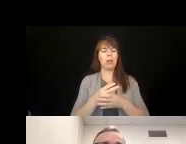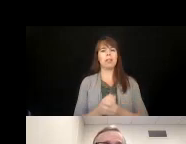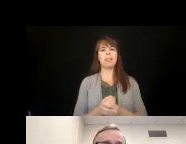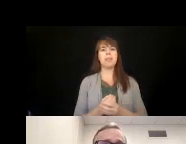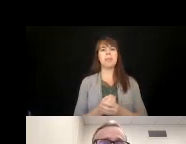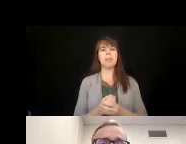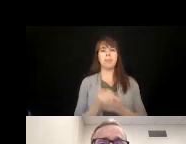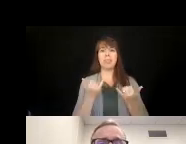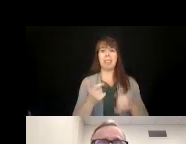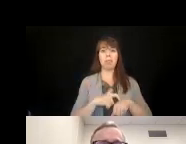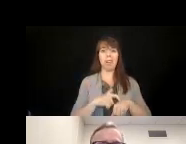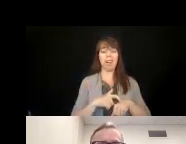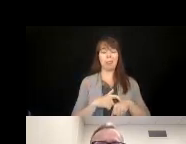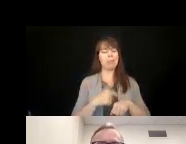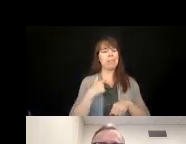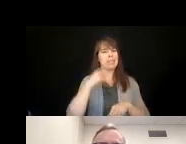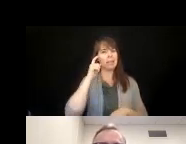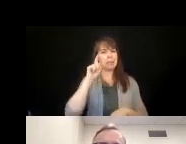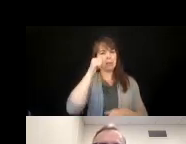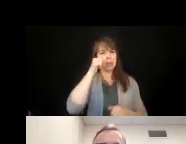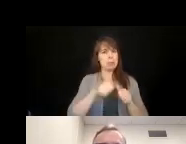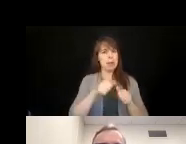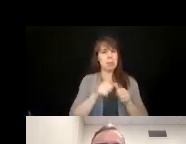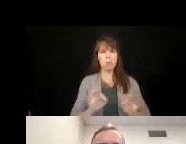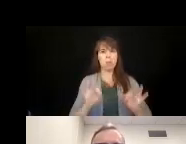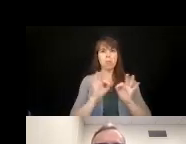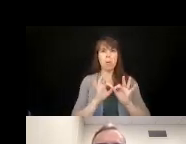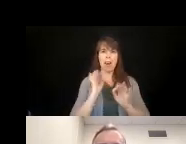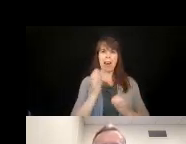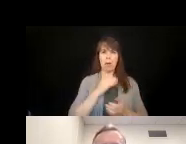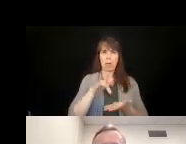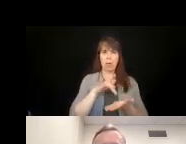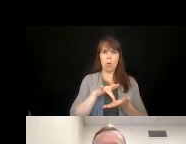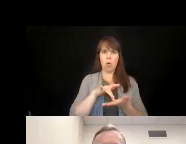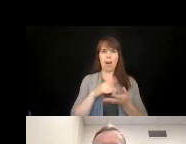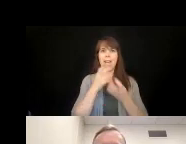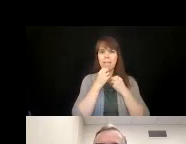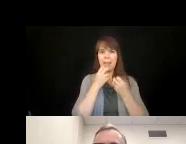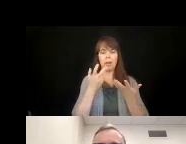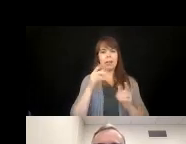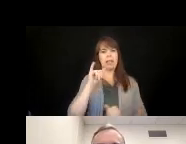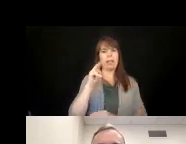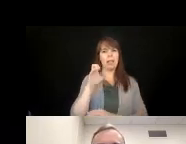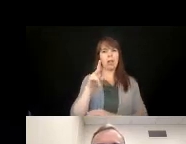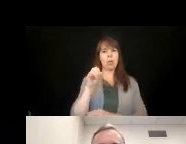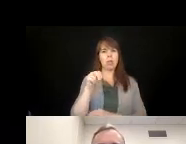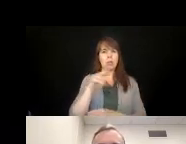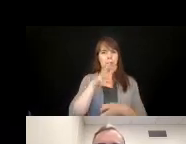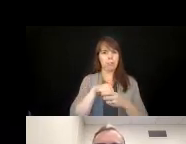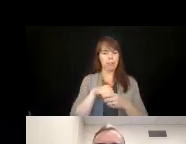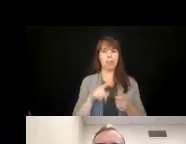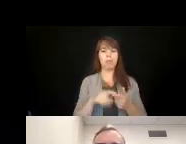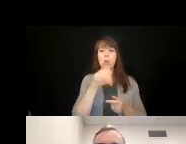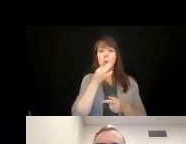This is a time that I believe we need to remember the importance of our core value of inclusion. In a few weeks, we begin a new fiscal